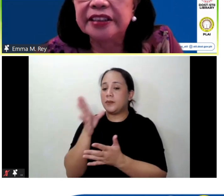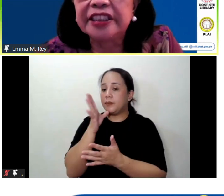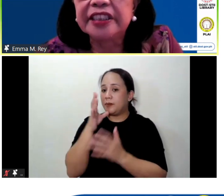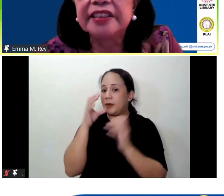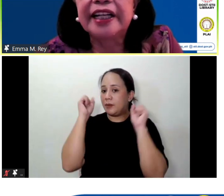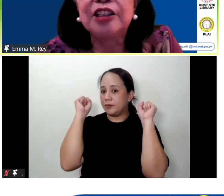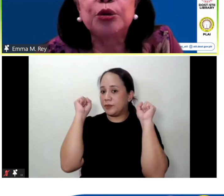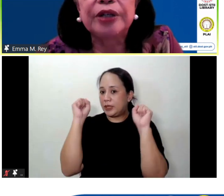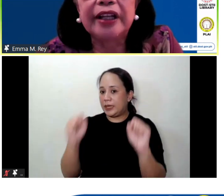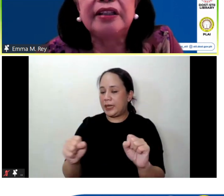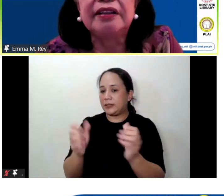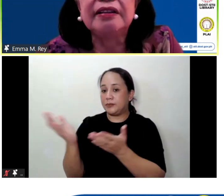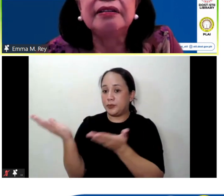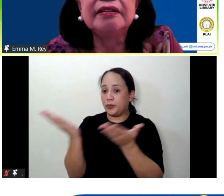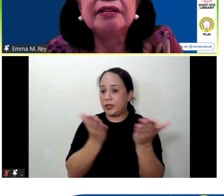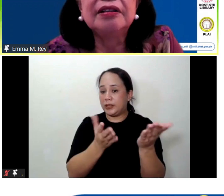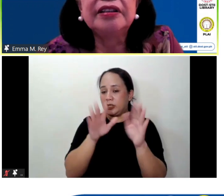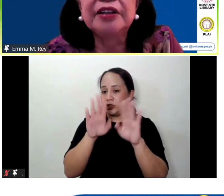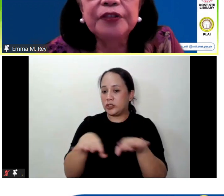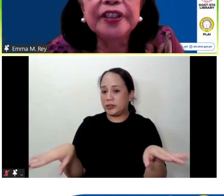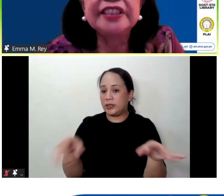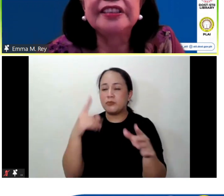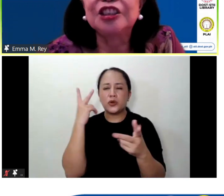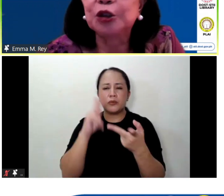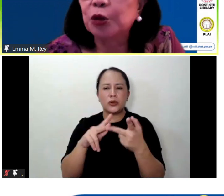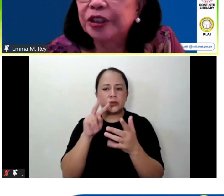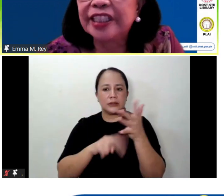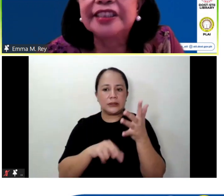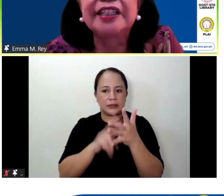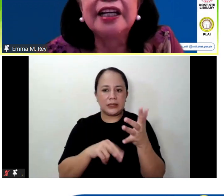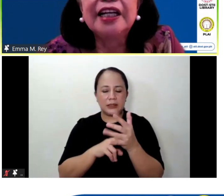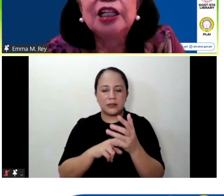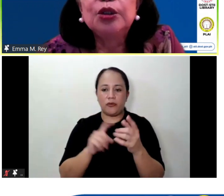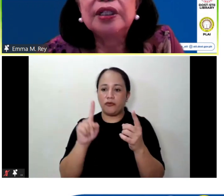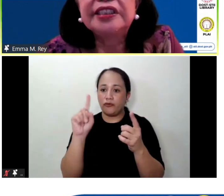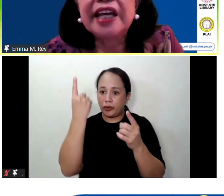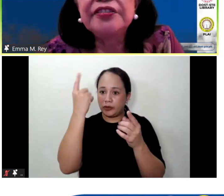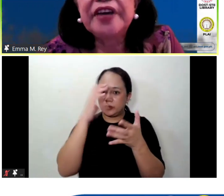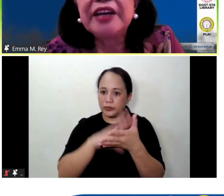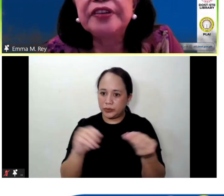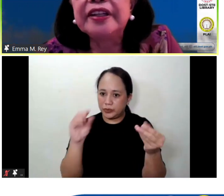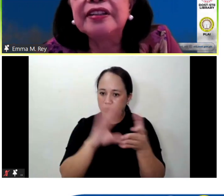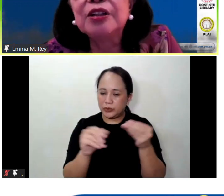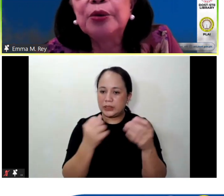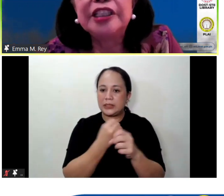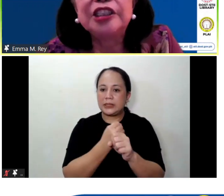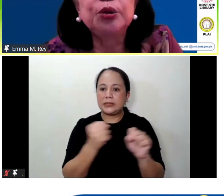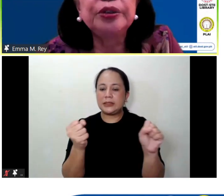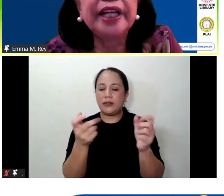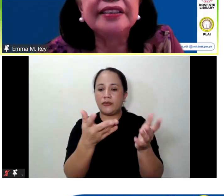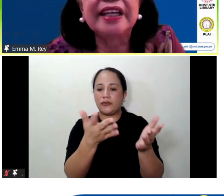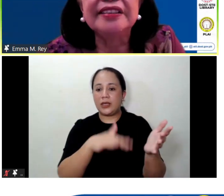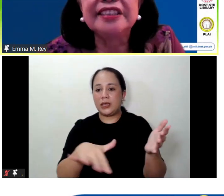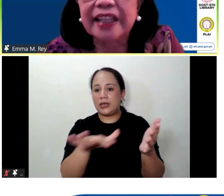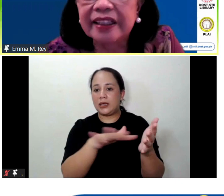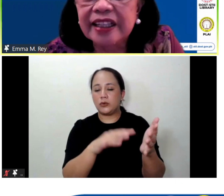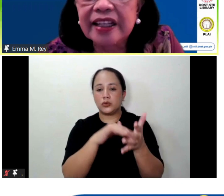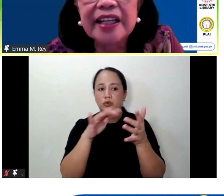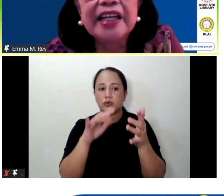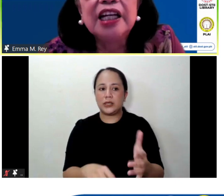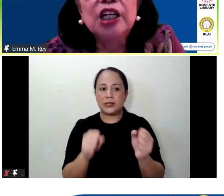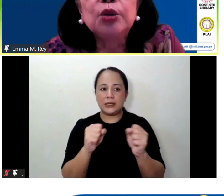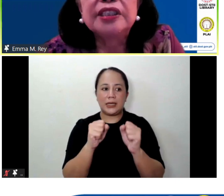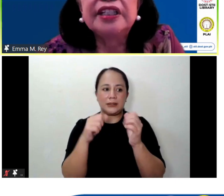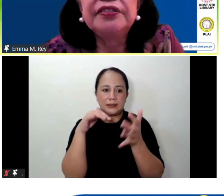take their children to read their first stories, to a safe haven where students can